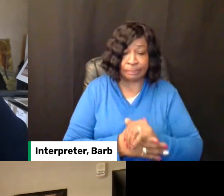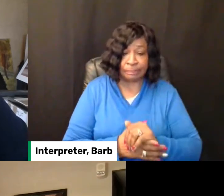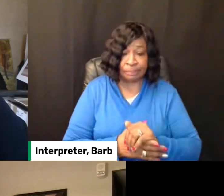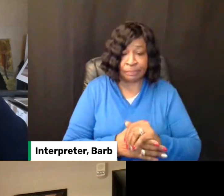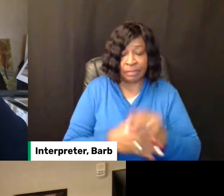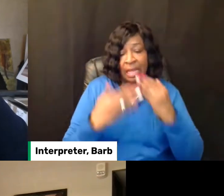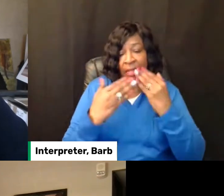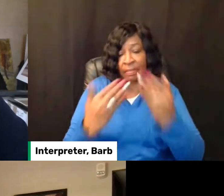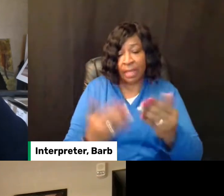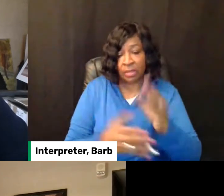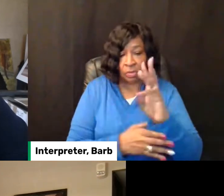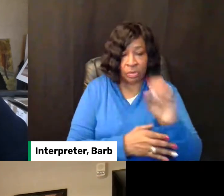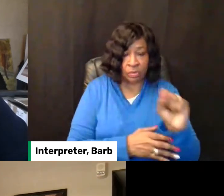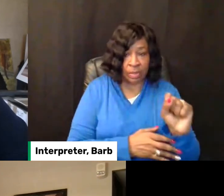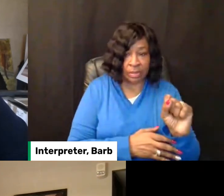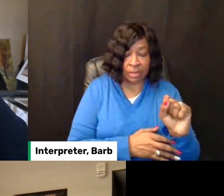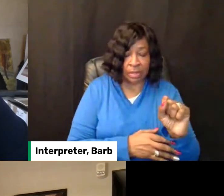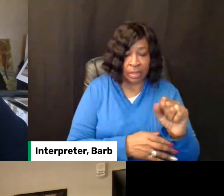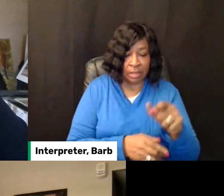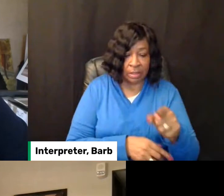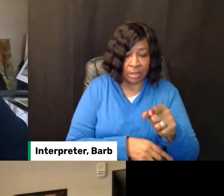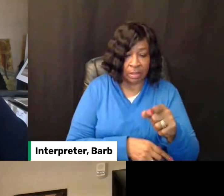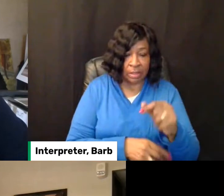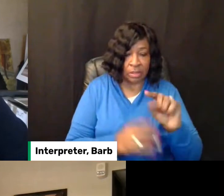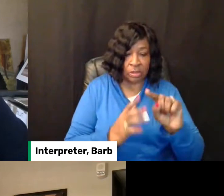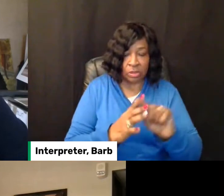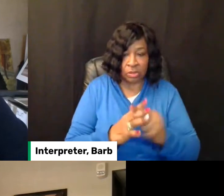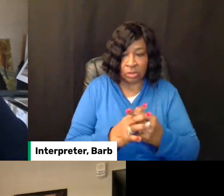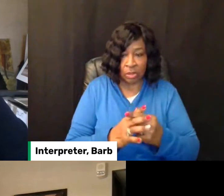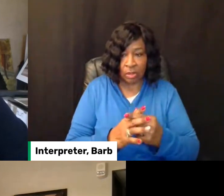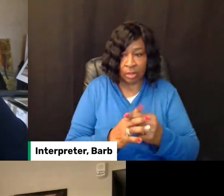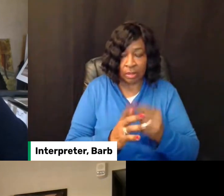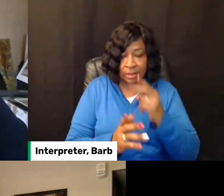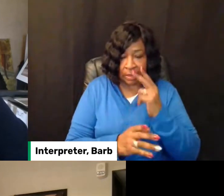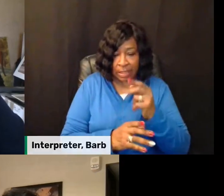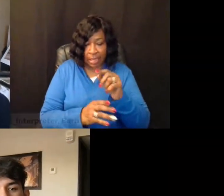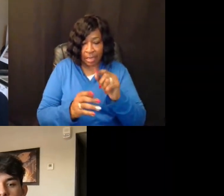Thanks, Wes. Looks like we have a couple. I'm going to start dropping a couple in here.